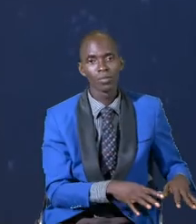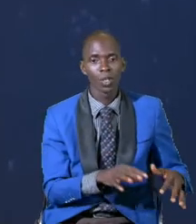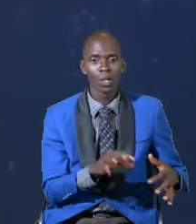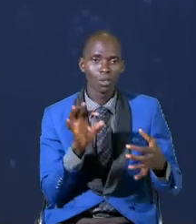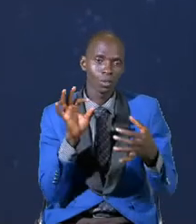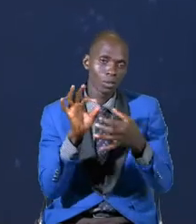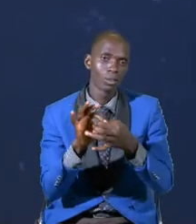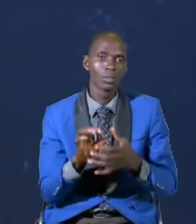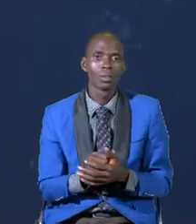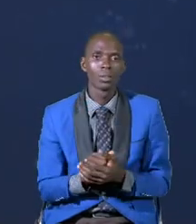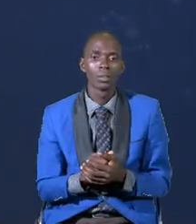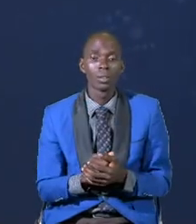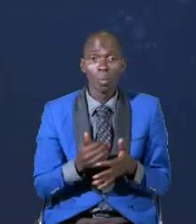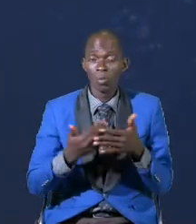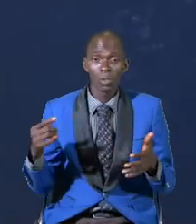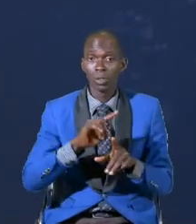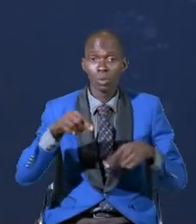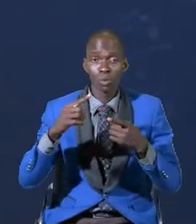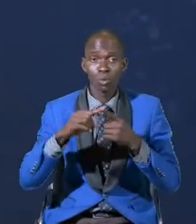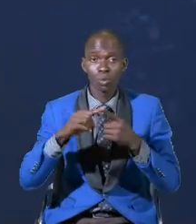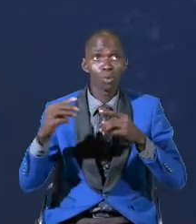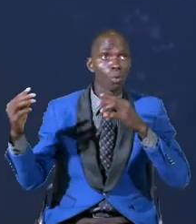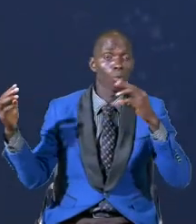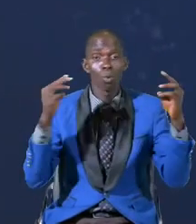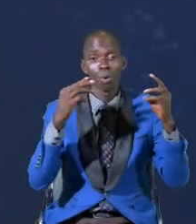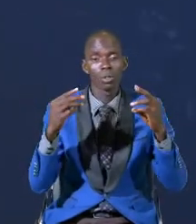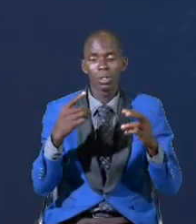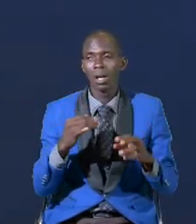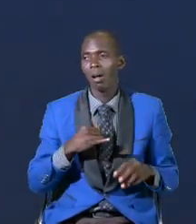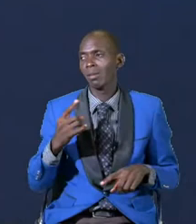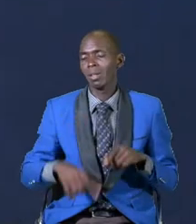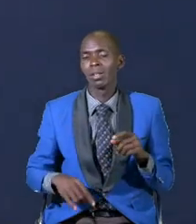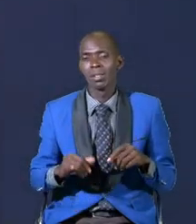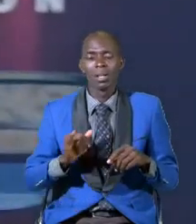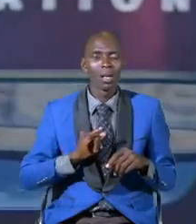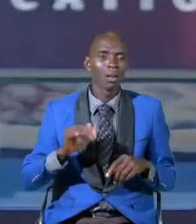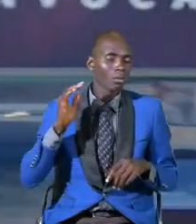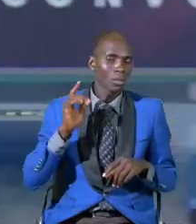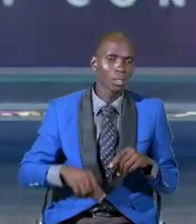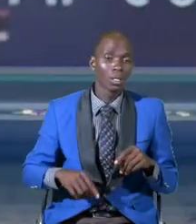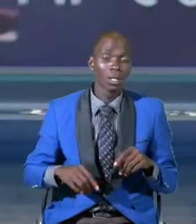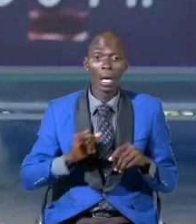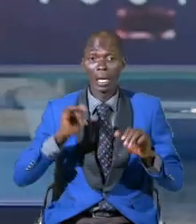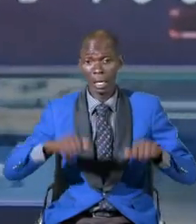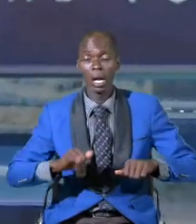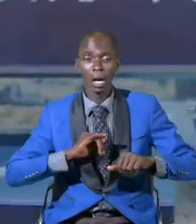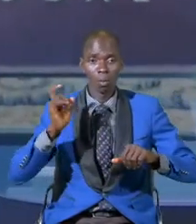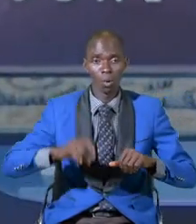said, I can, I will, I must. And now they get to the field. And the moment they get there,